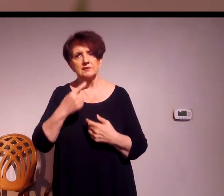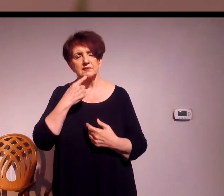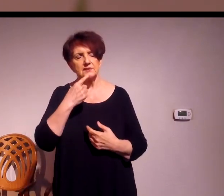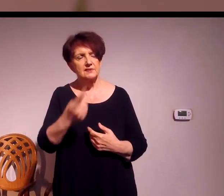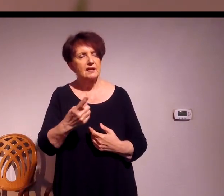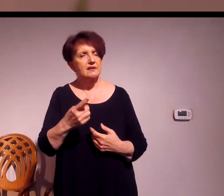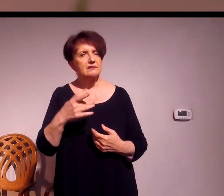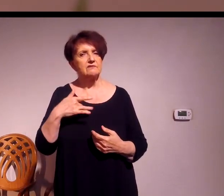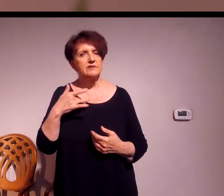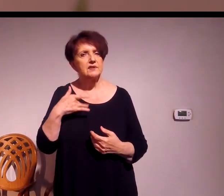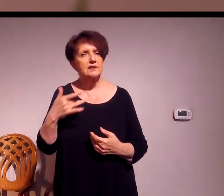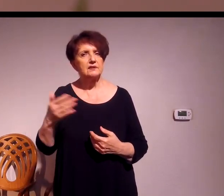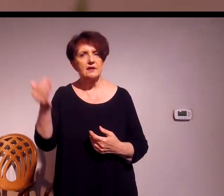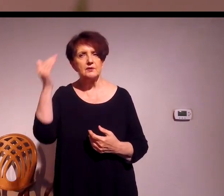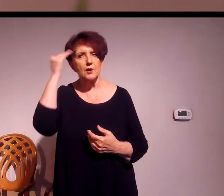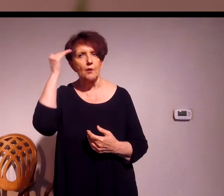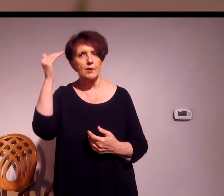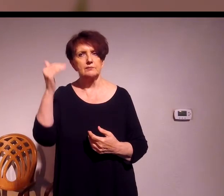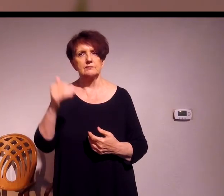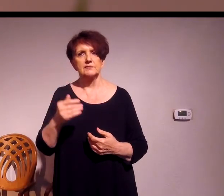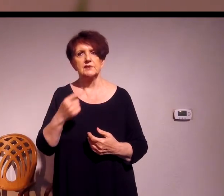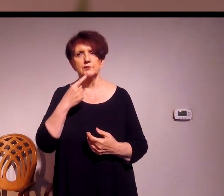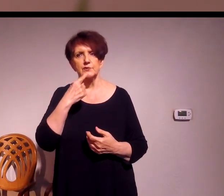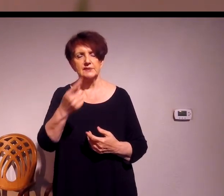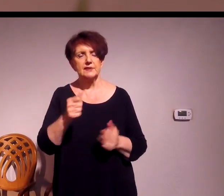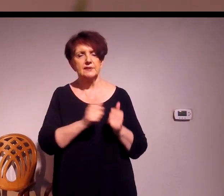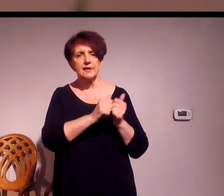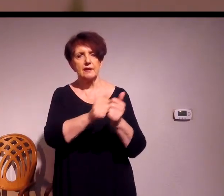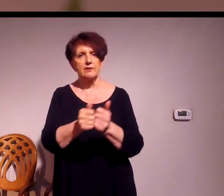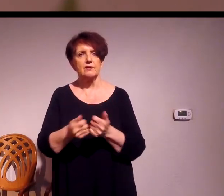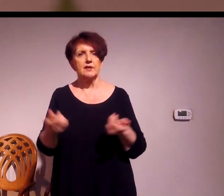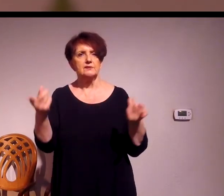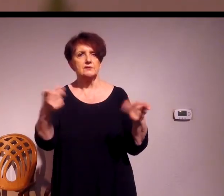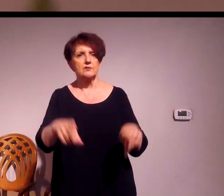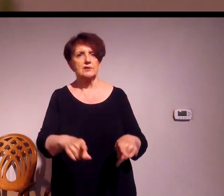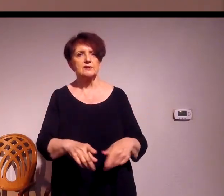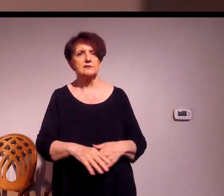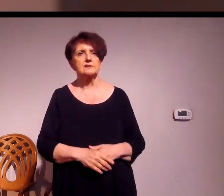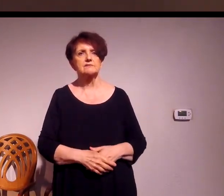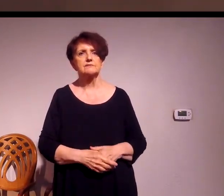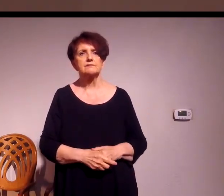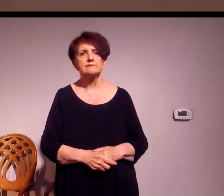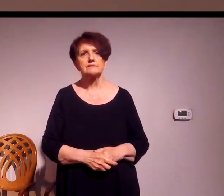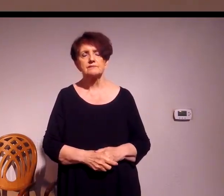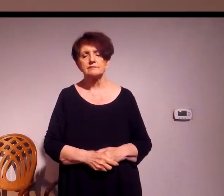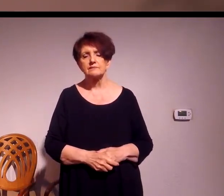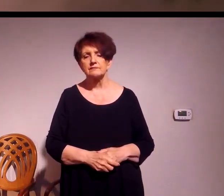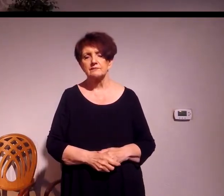feel it and know it as we say together, and so it is.